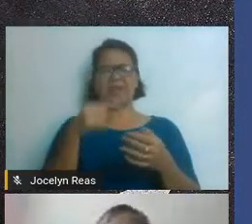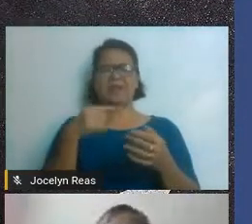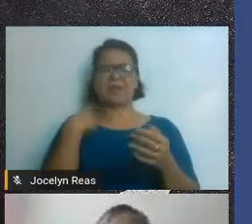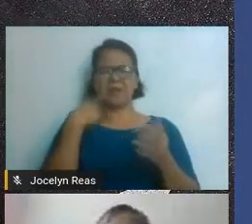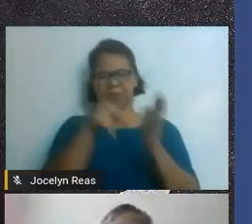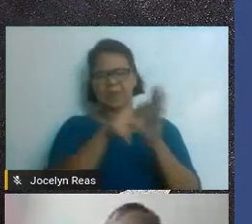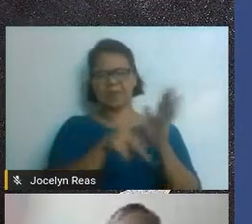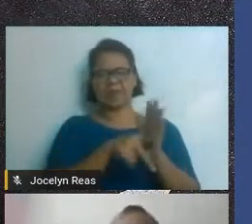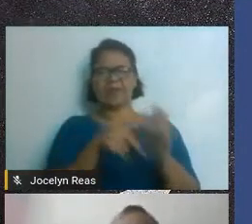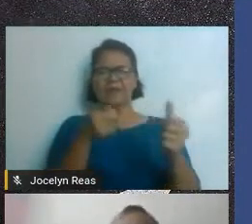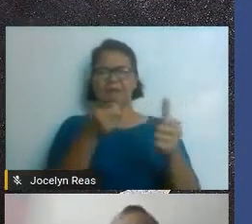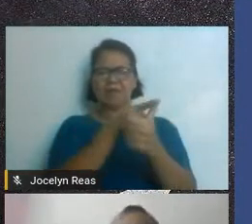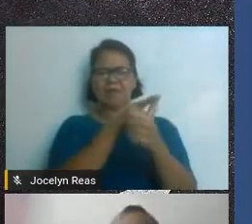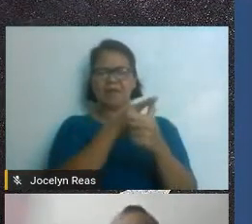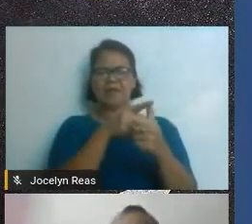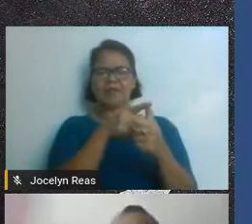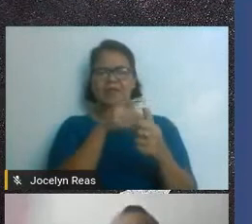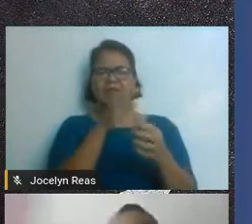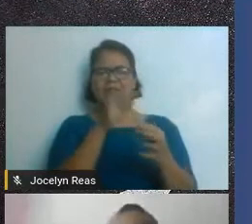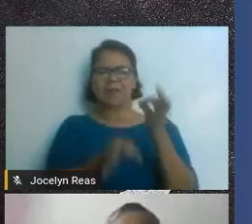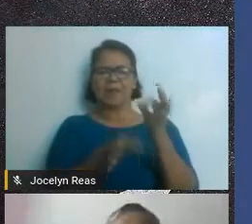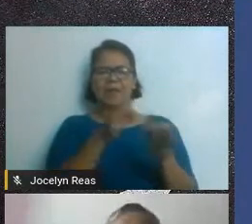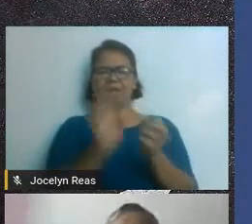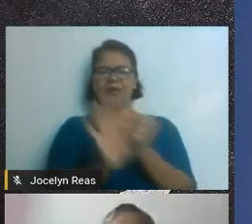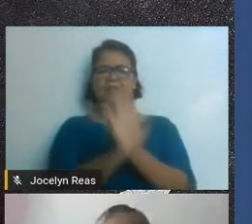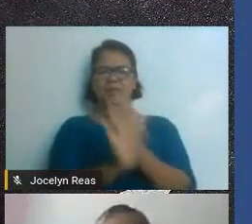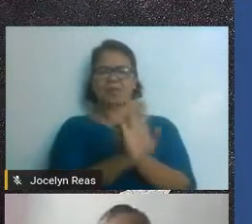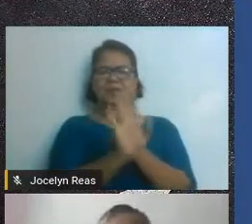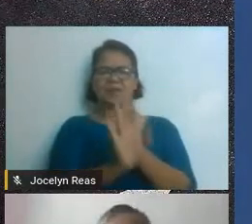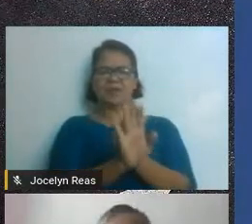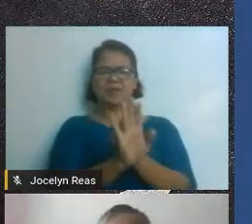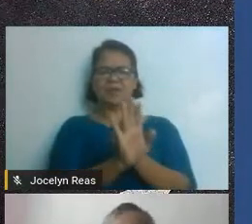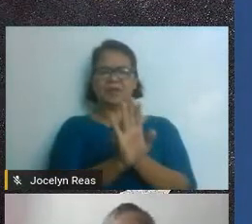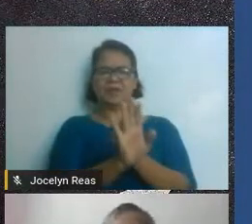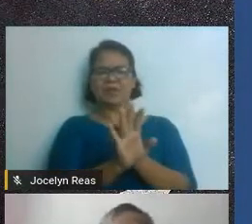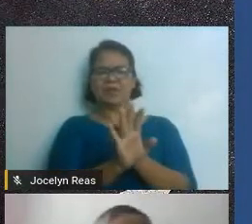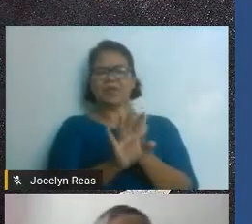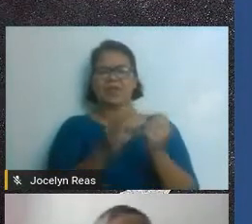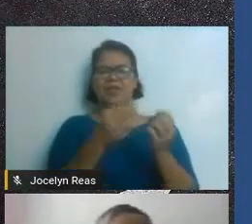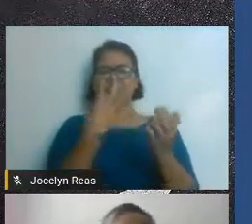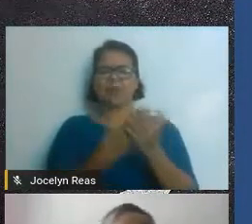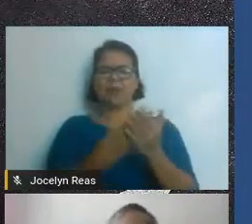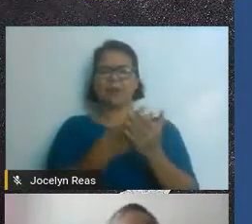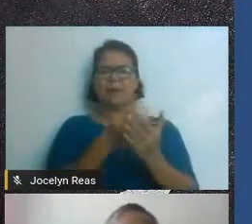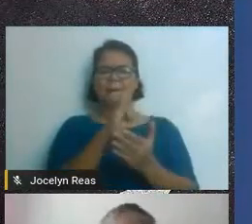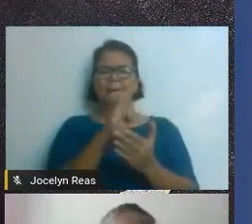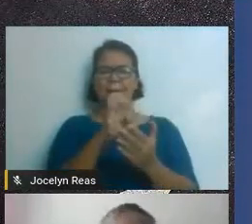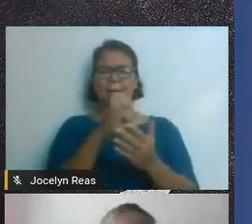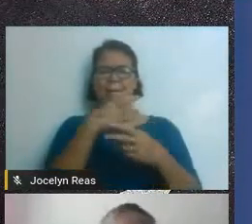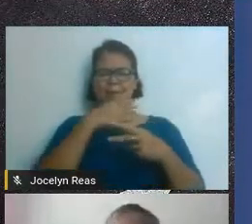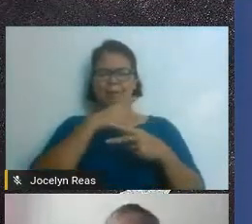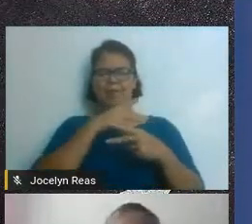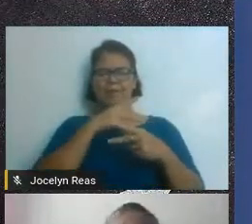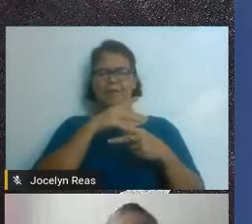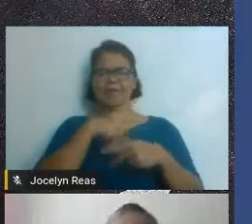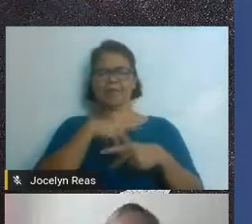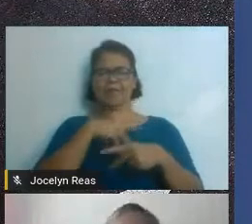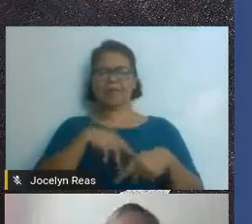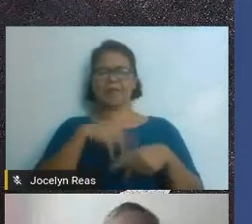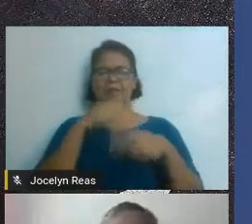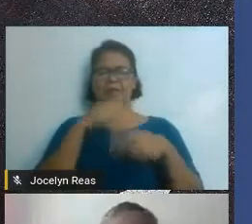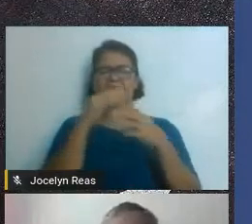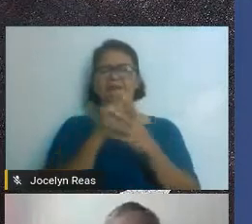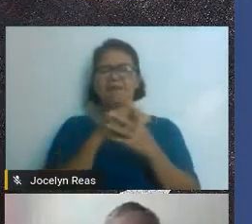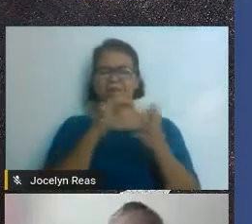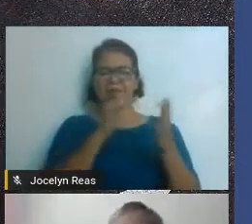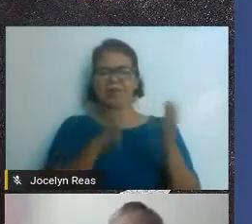if we will protect the health, safety, and well-being, not only of the learners, but our fellow teachers and even